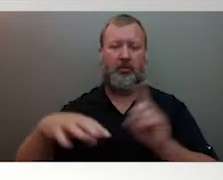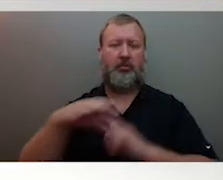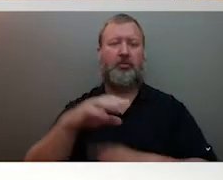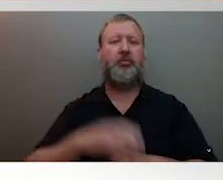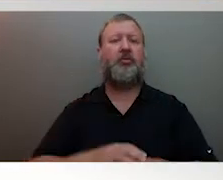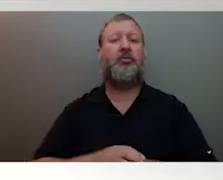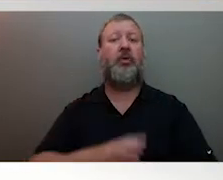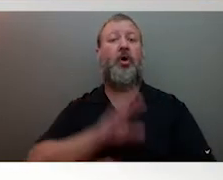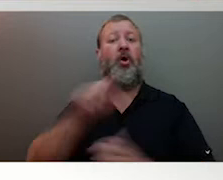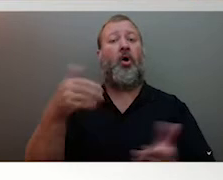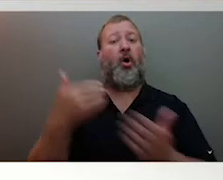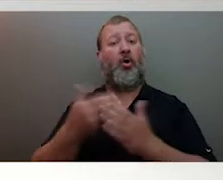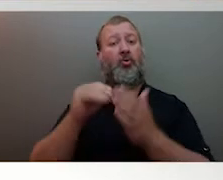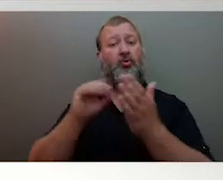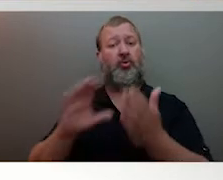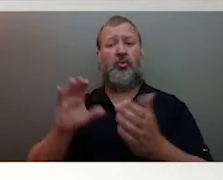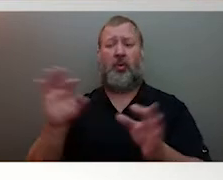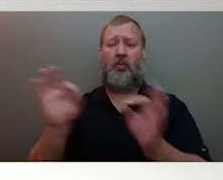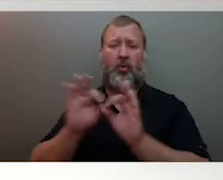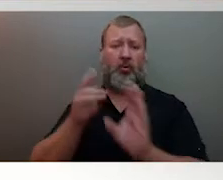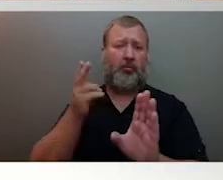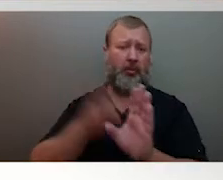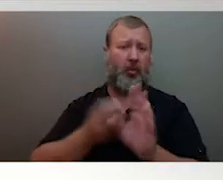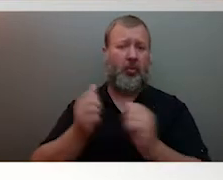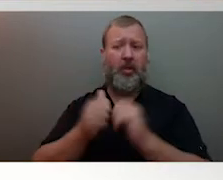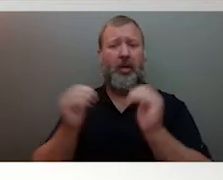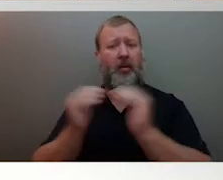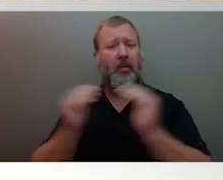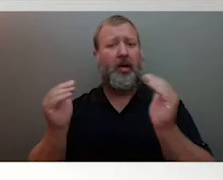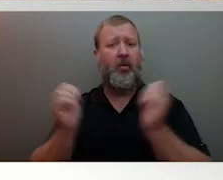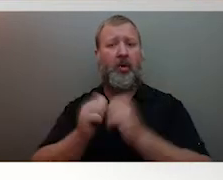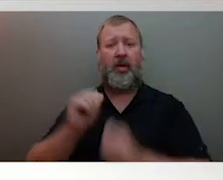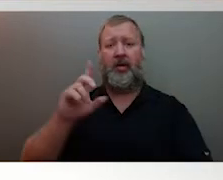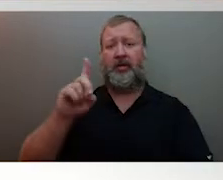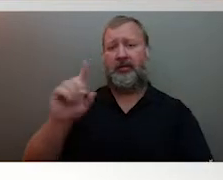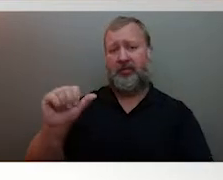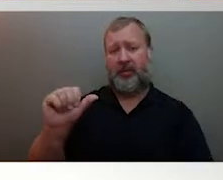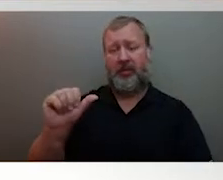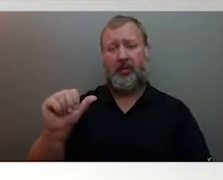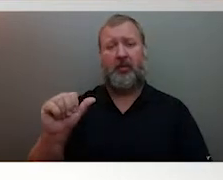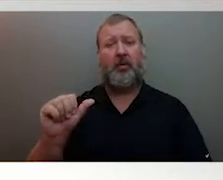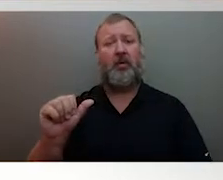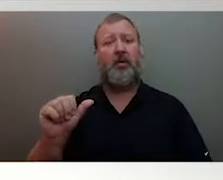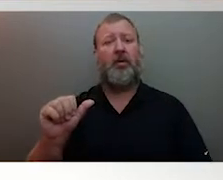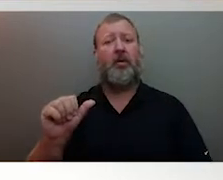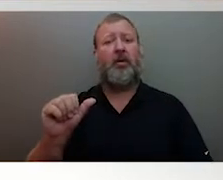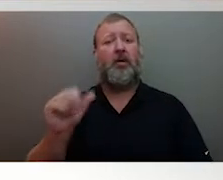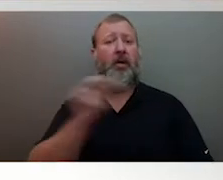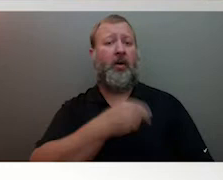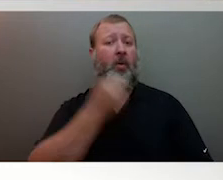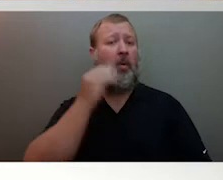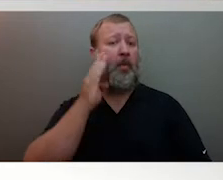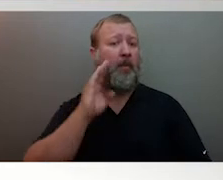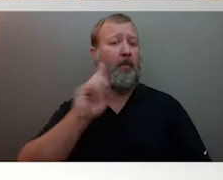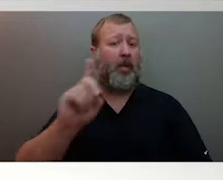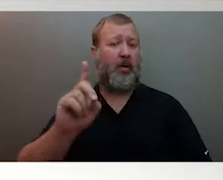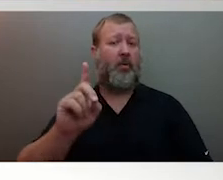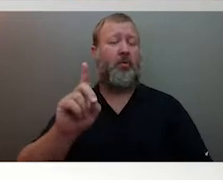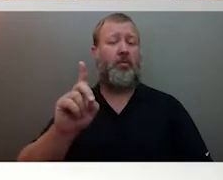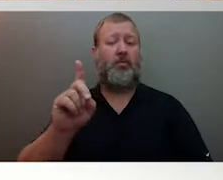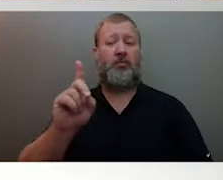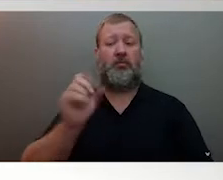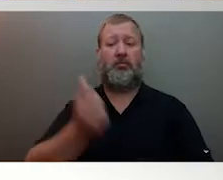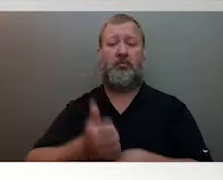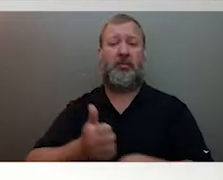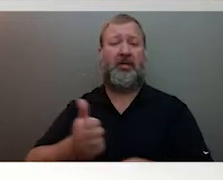all students are able to participate with peers without disabilities. In the hospital homebound setting, the students are